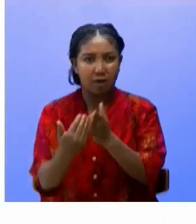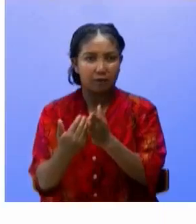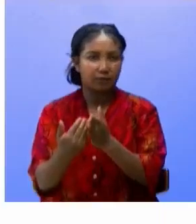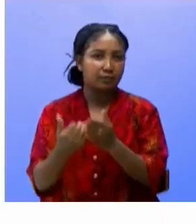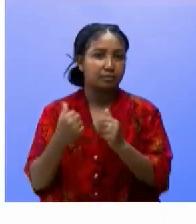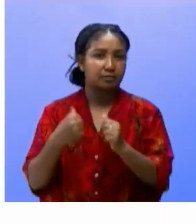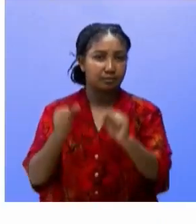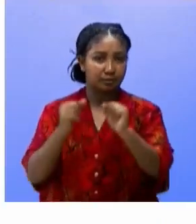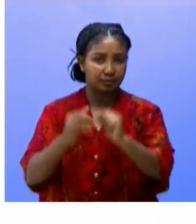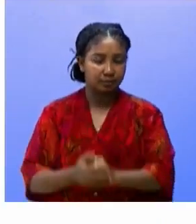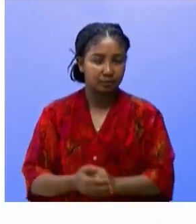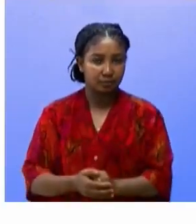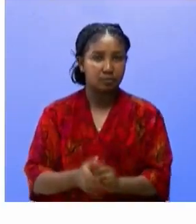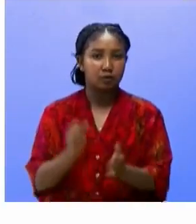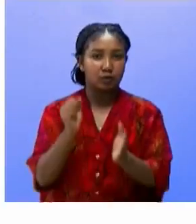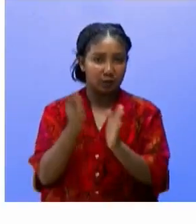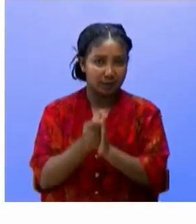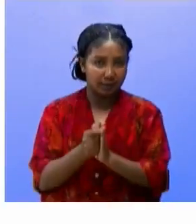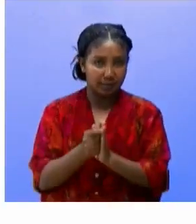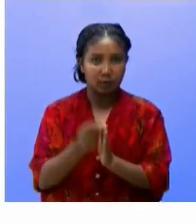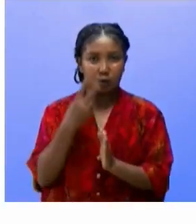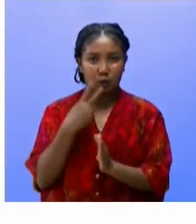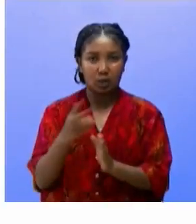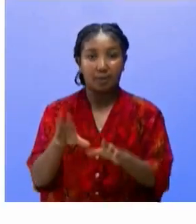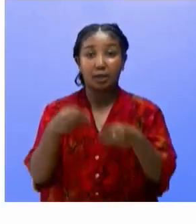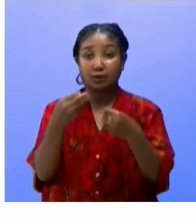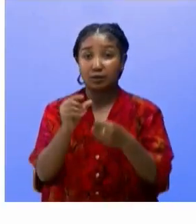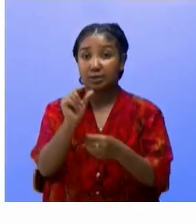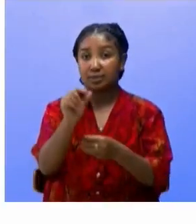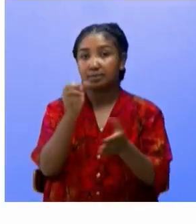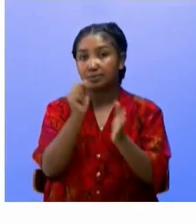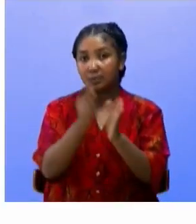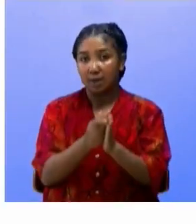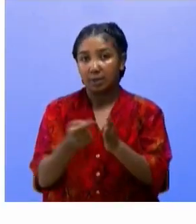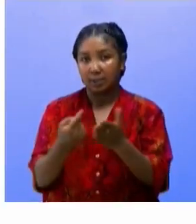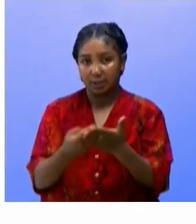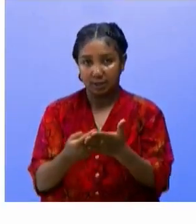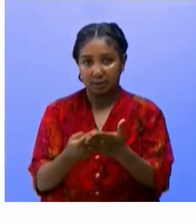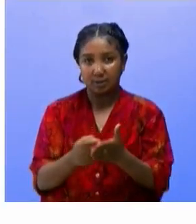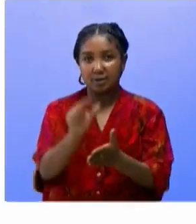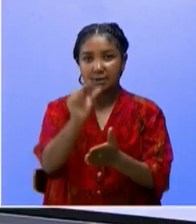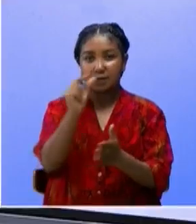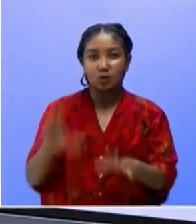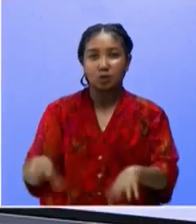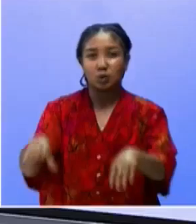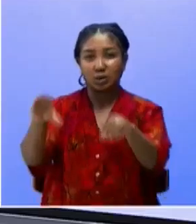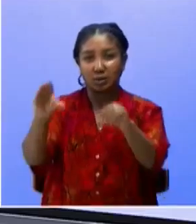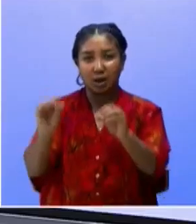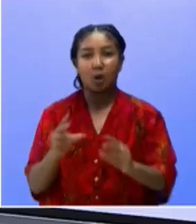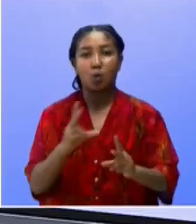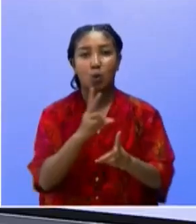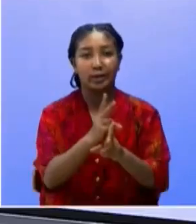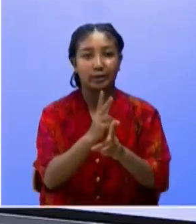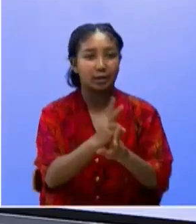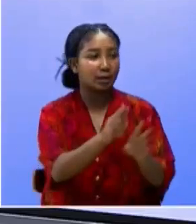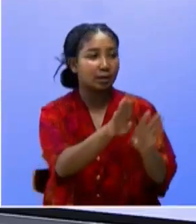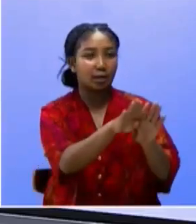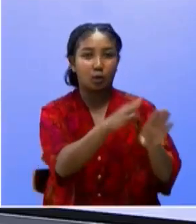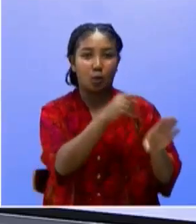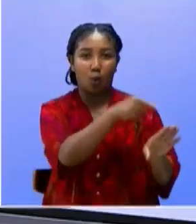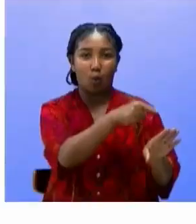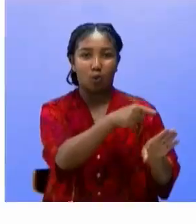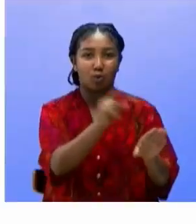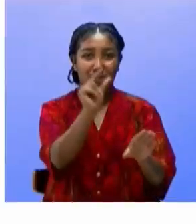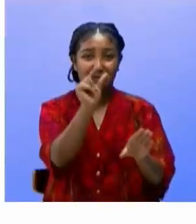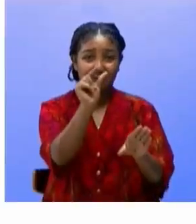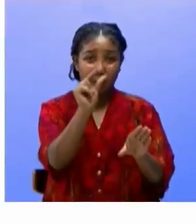etc. For example, look, let me give you some examples here. Few students are waiting in the door.